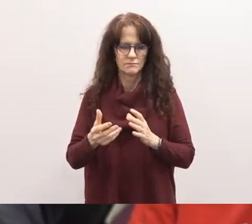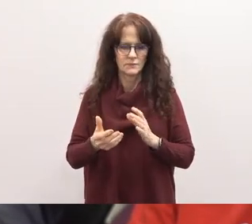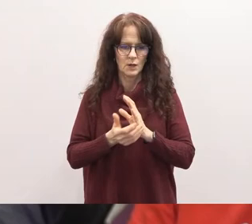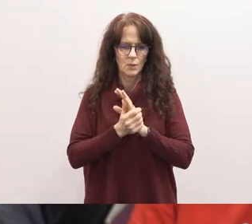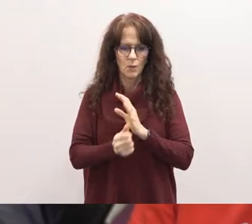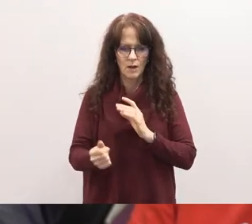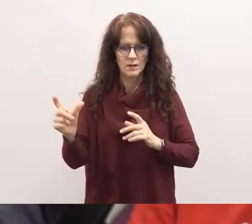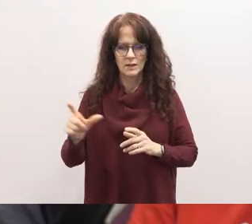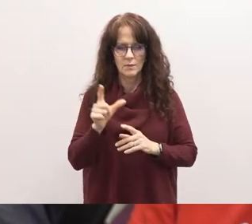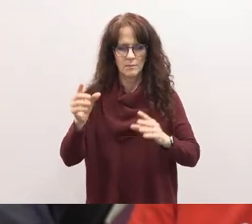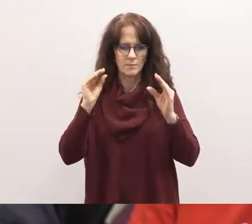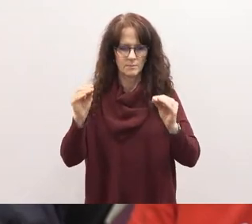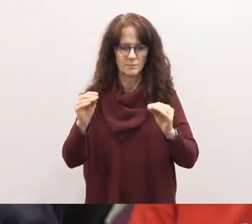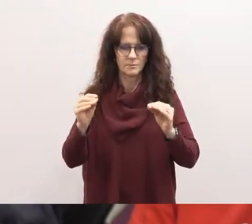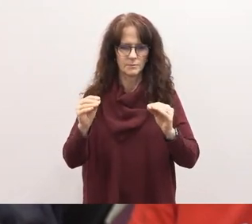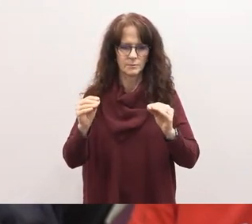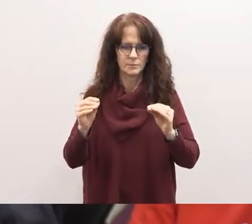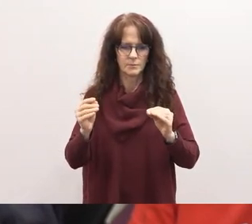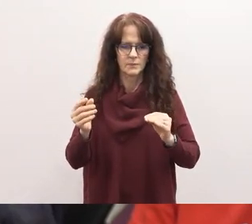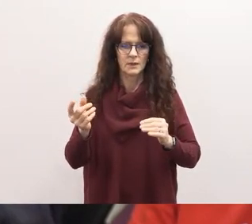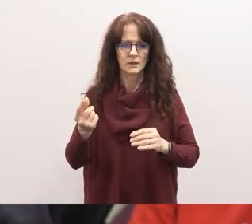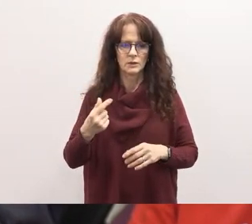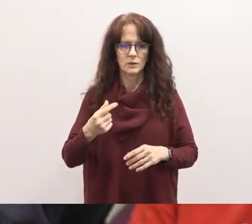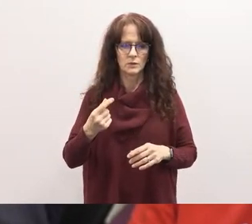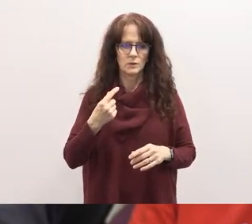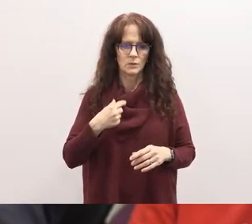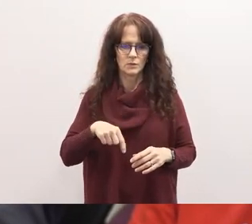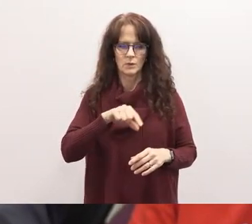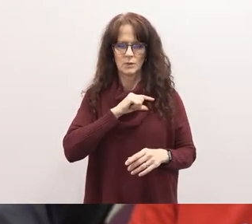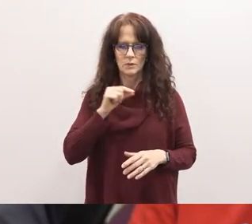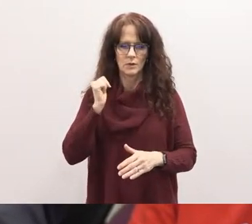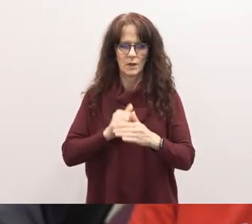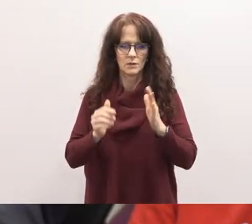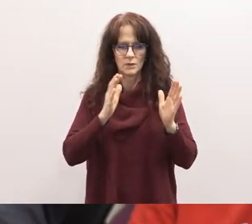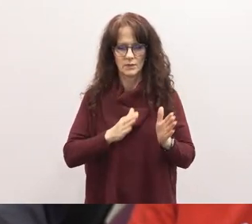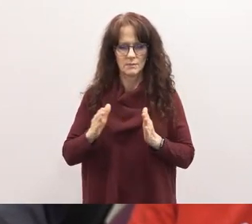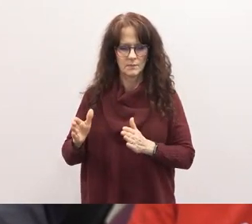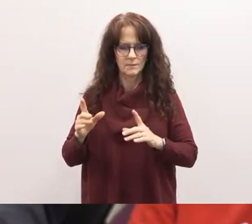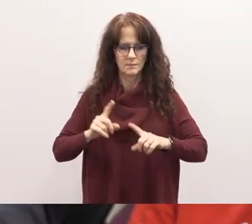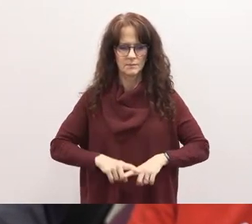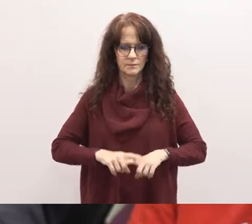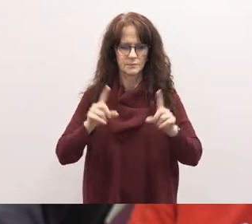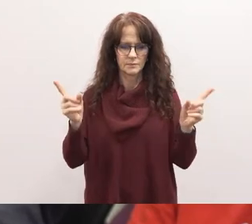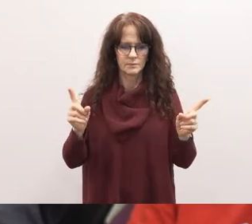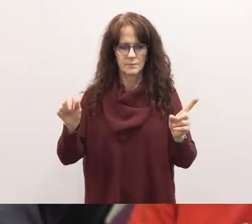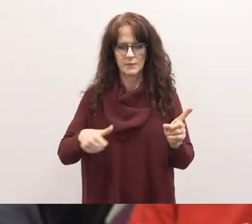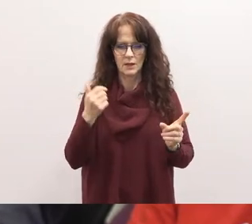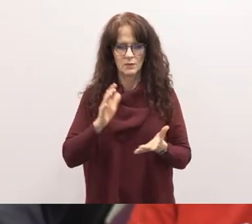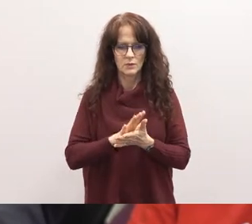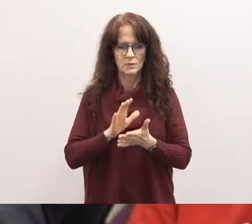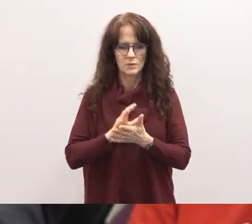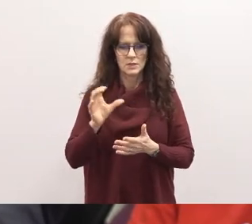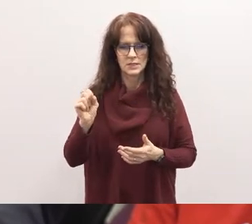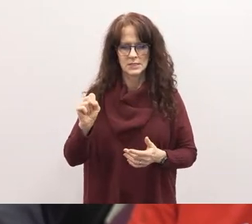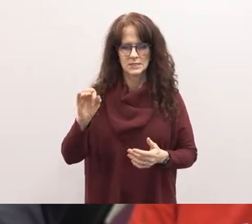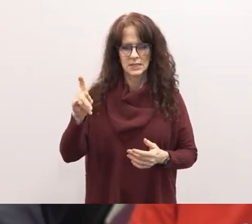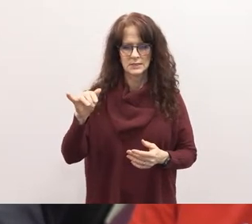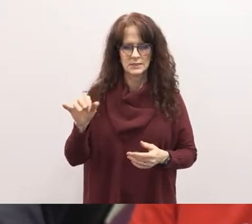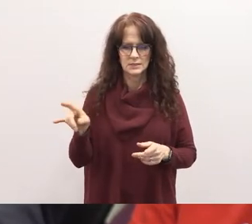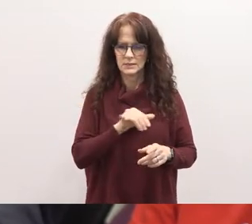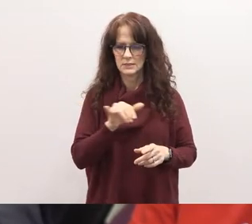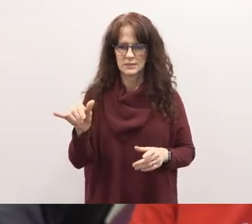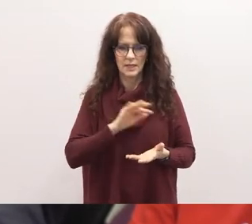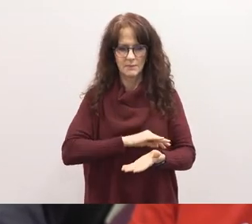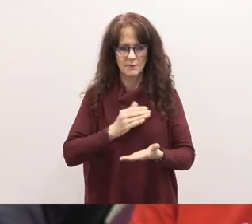instruction with a qualified teacher librarian under this plan. However, other school sites with the same number of